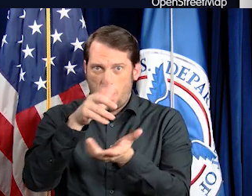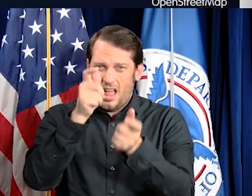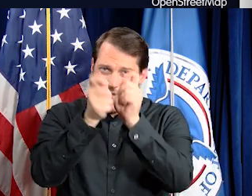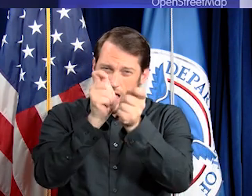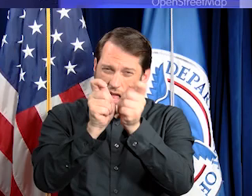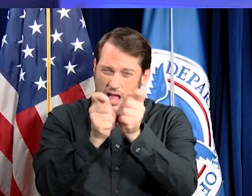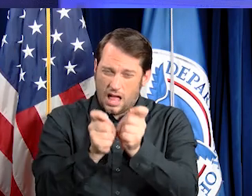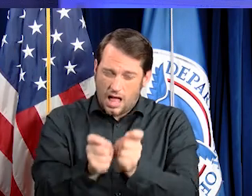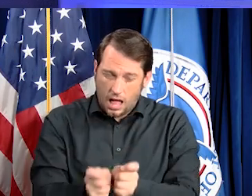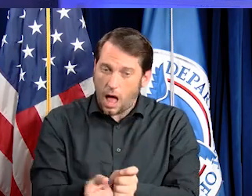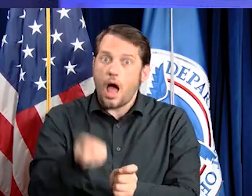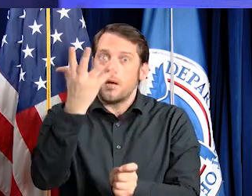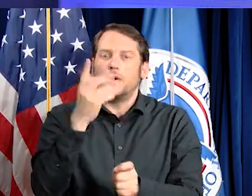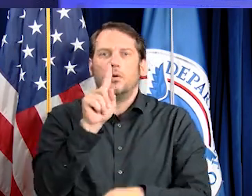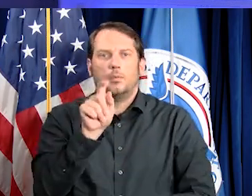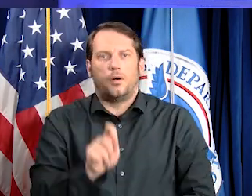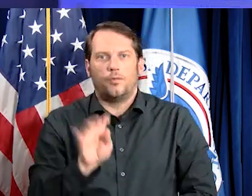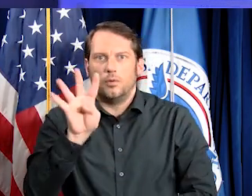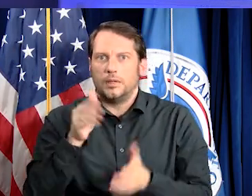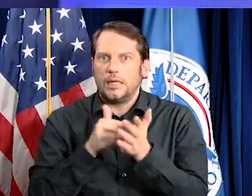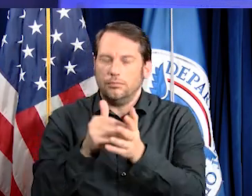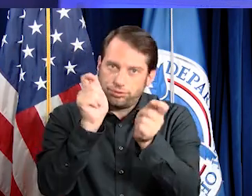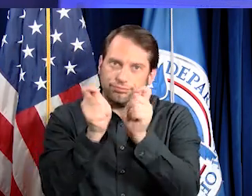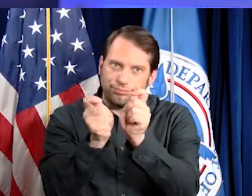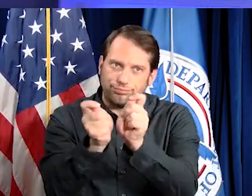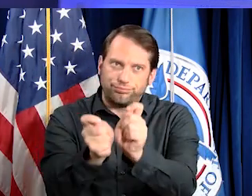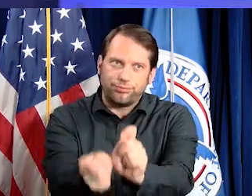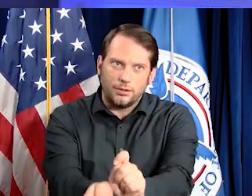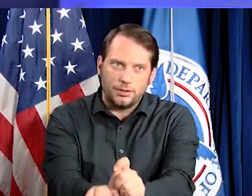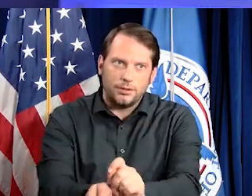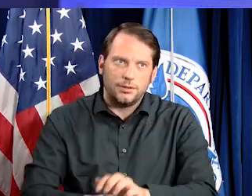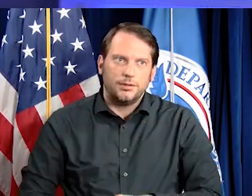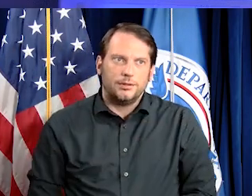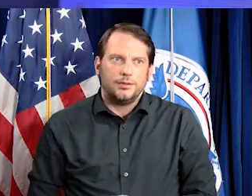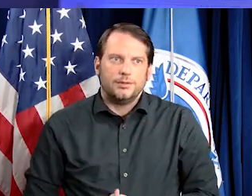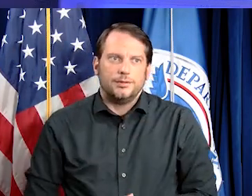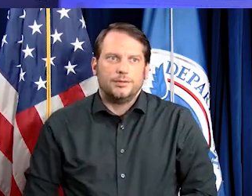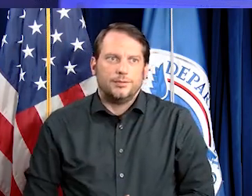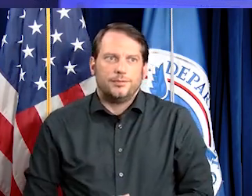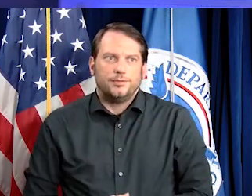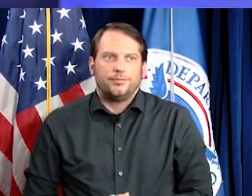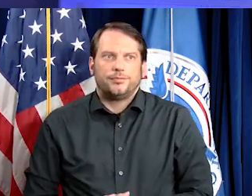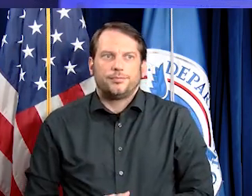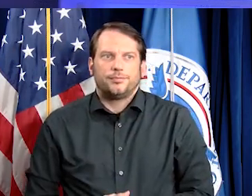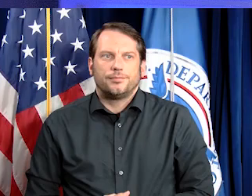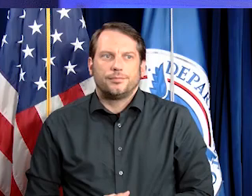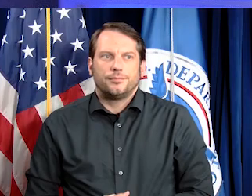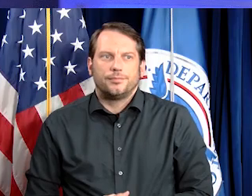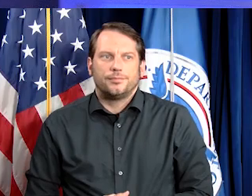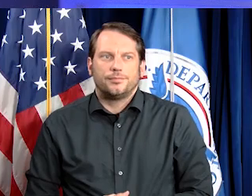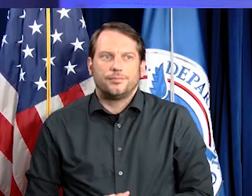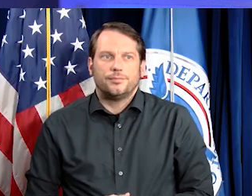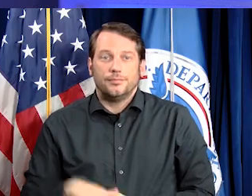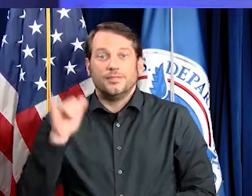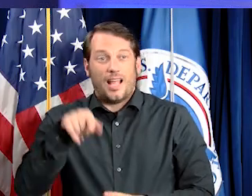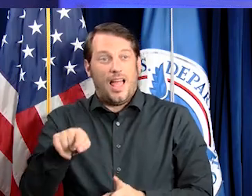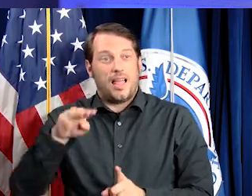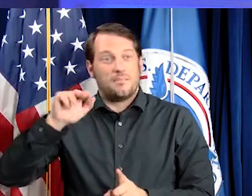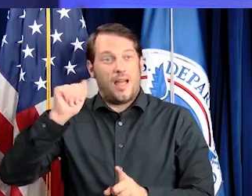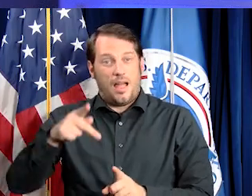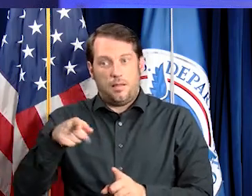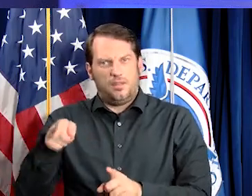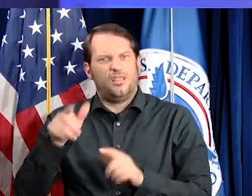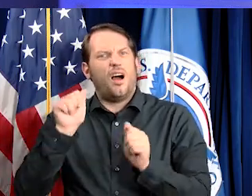time. They even got unclassified CIA maps and used that to map Haiti.